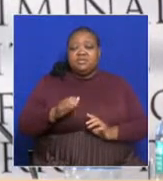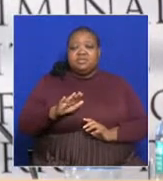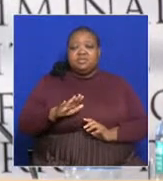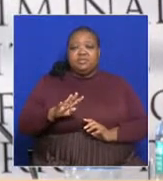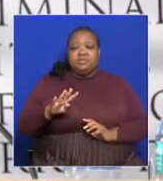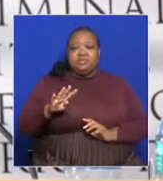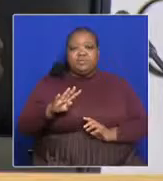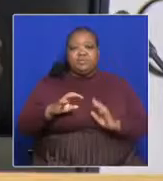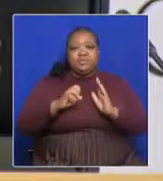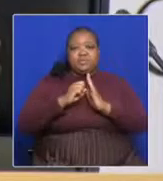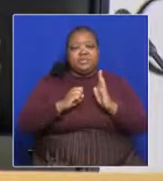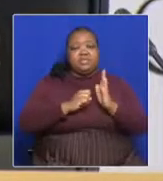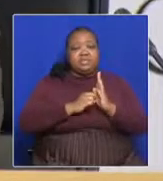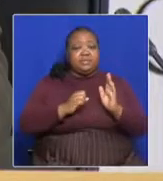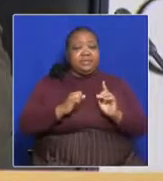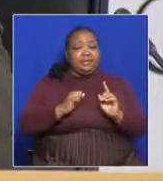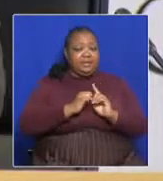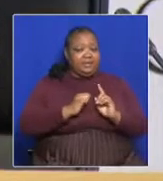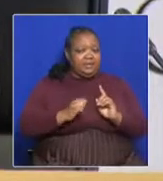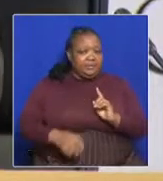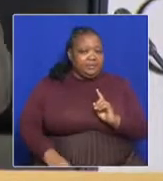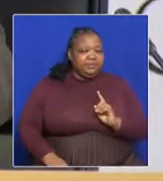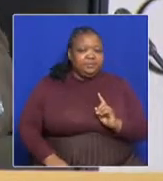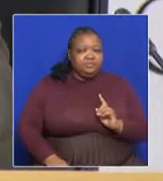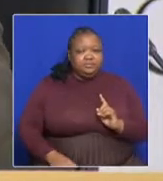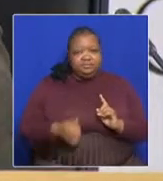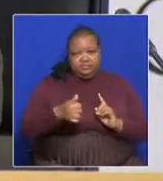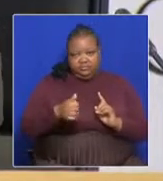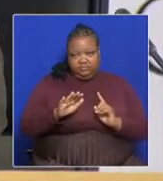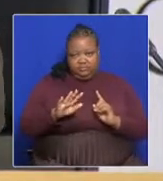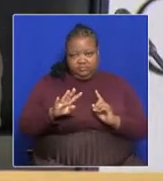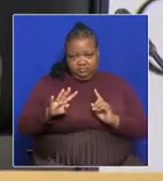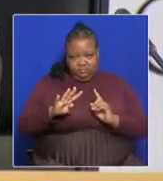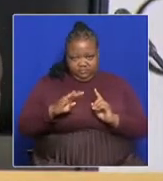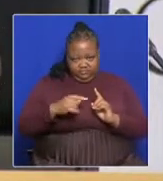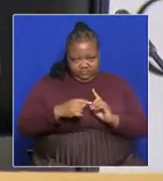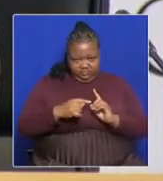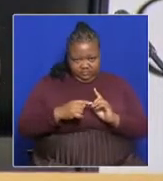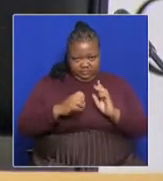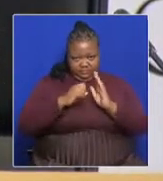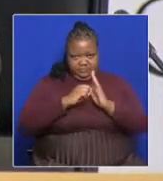statement. 654. That's a statement dated